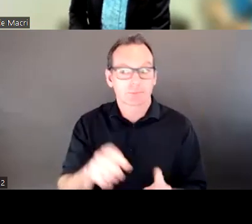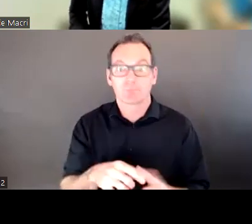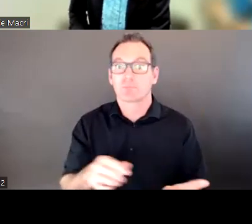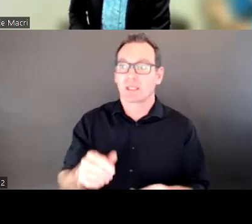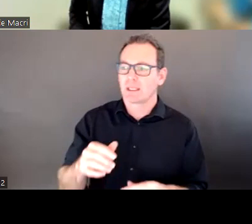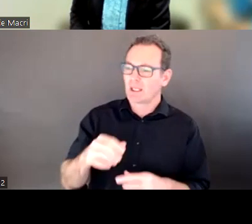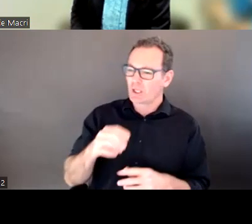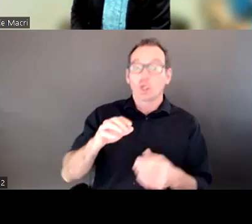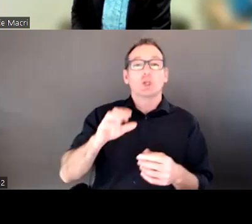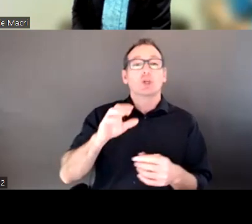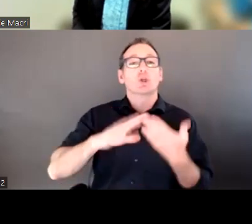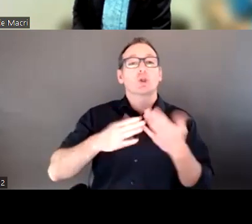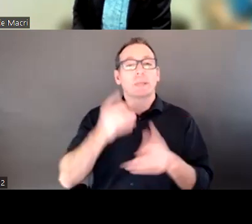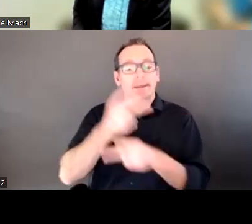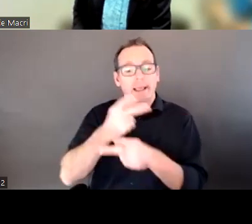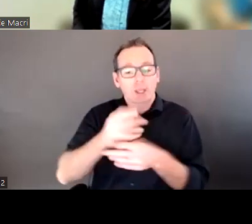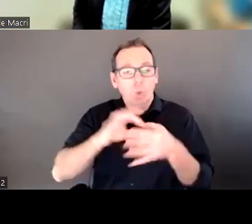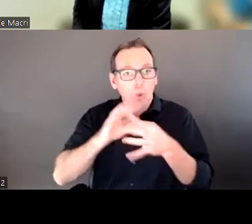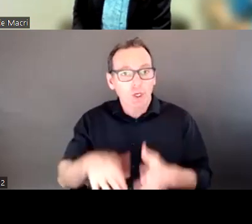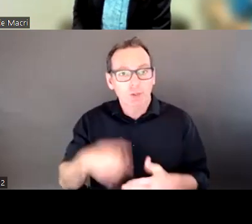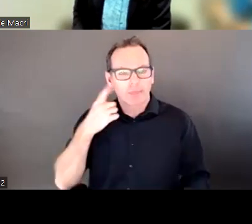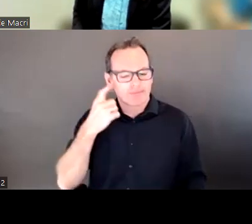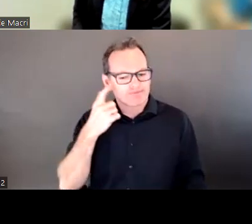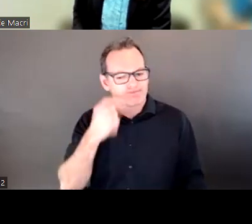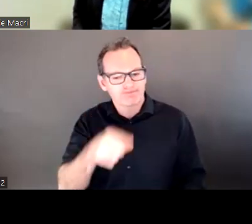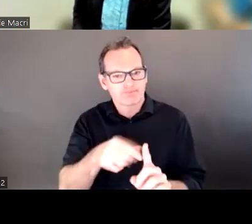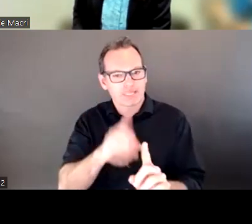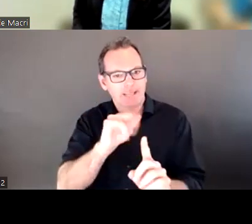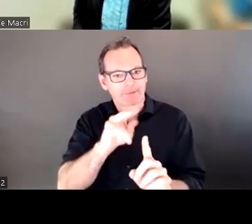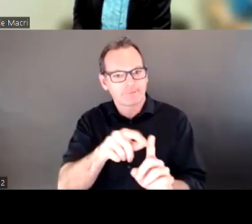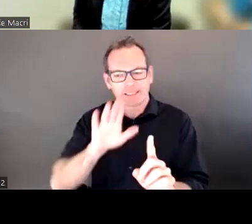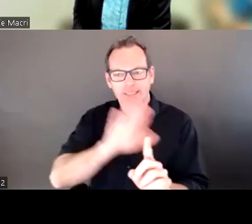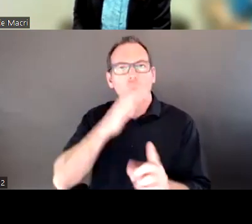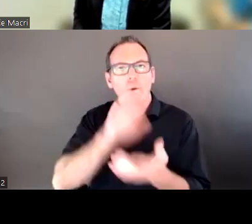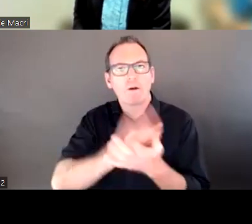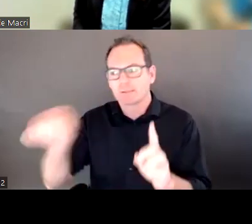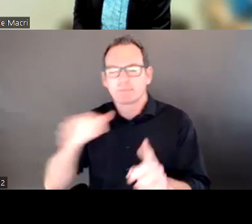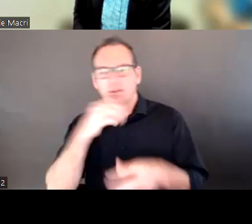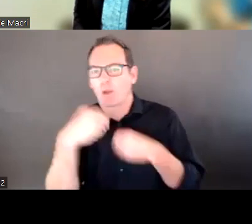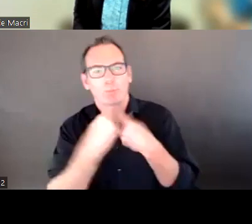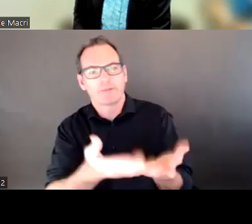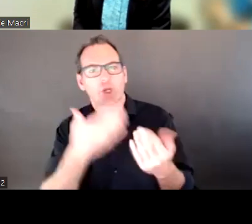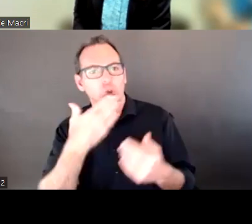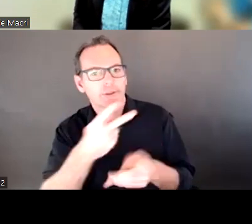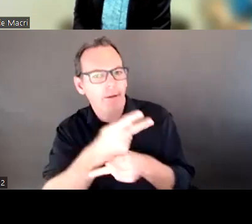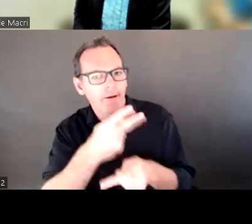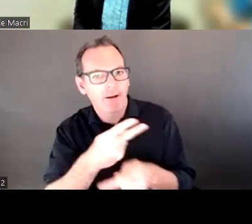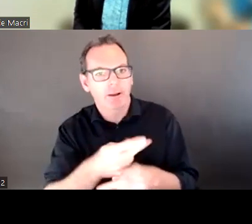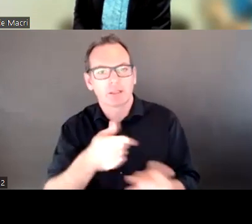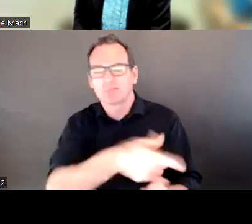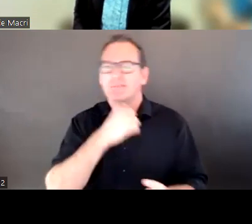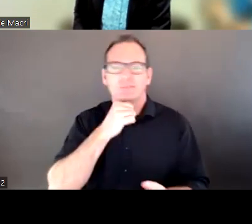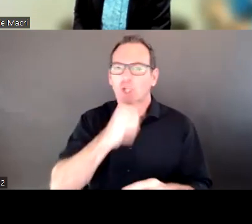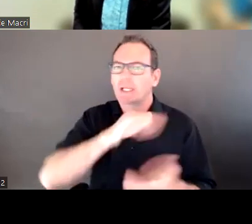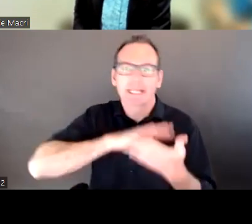him. The physiotherapist often finds him unclean, undernourished, and with bruises on his arms. He insists